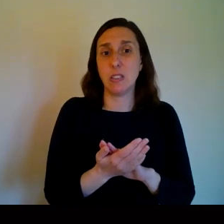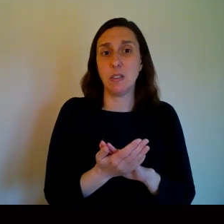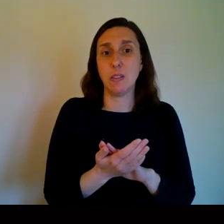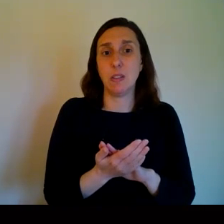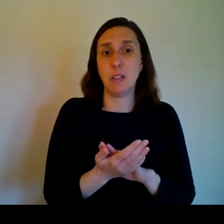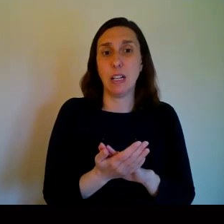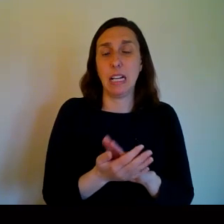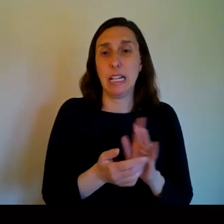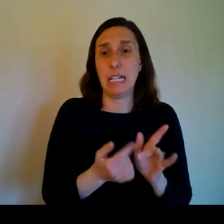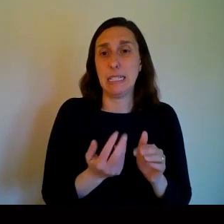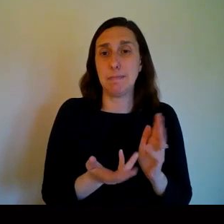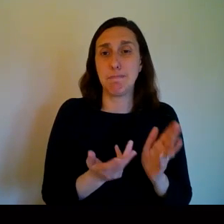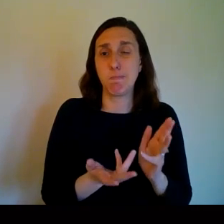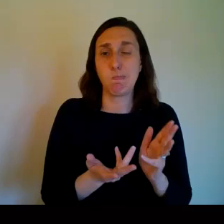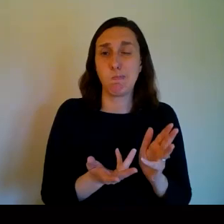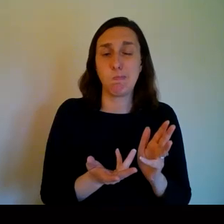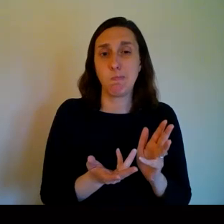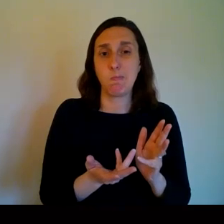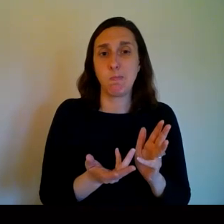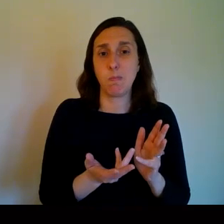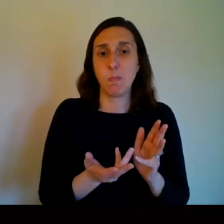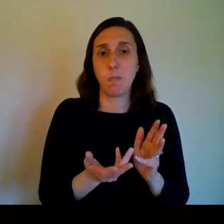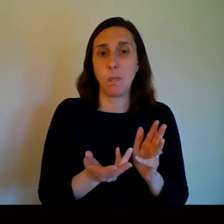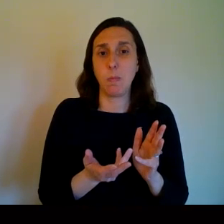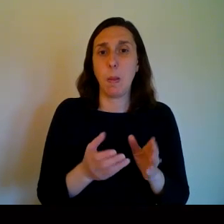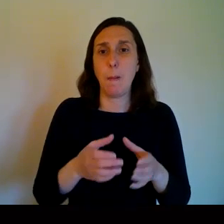we will say, a product,